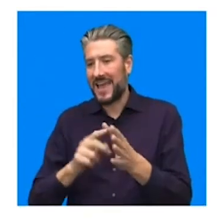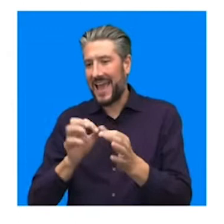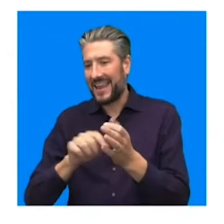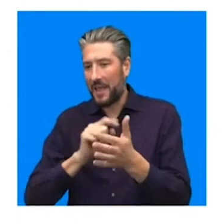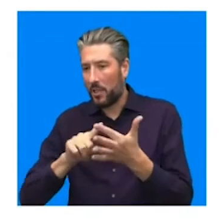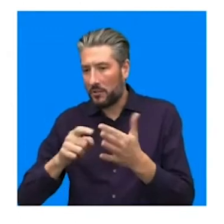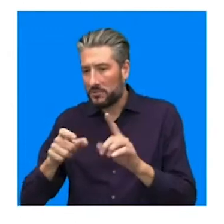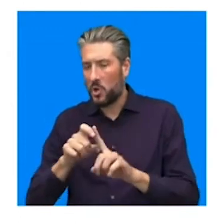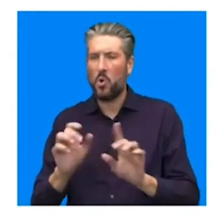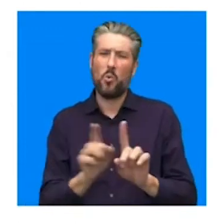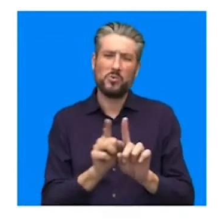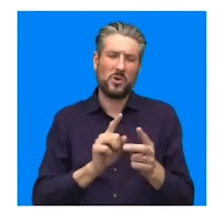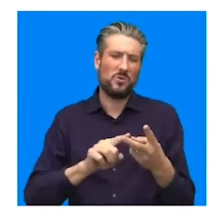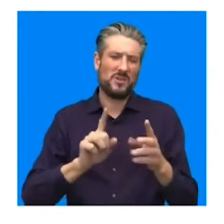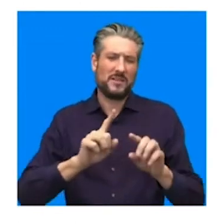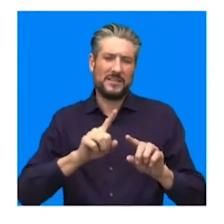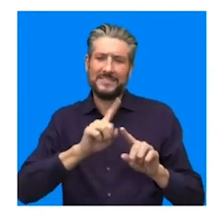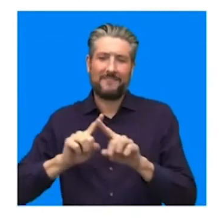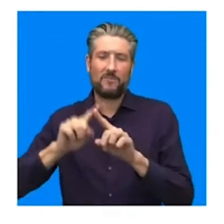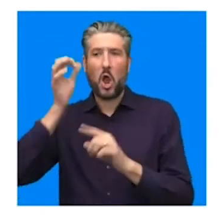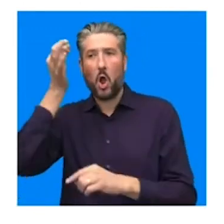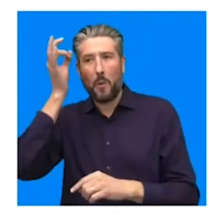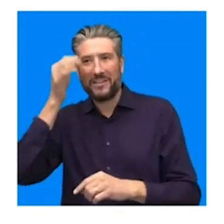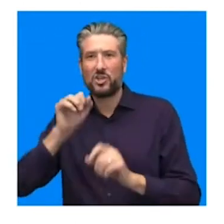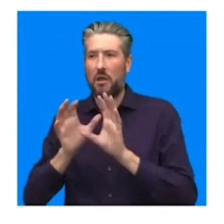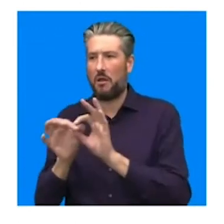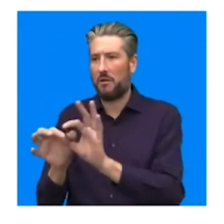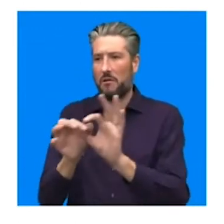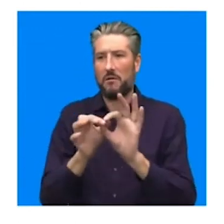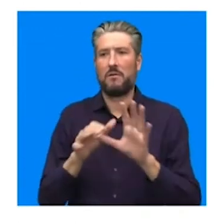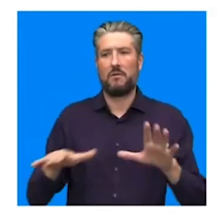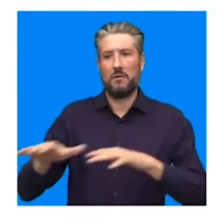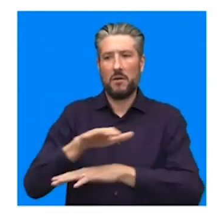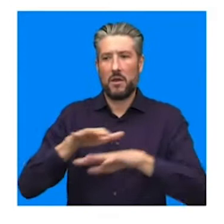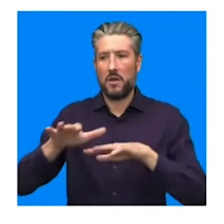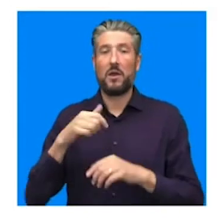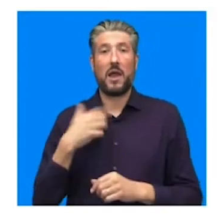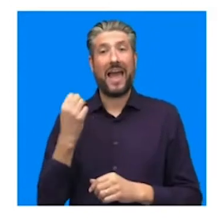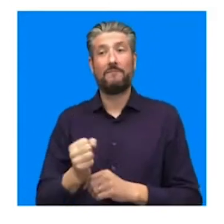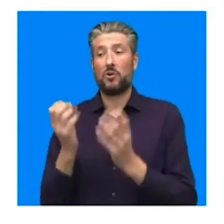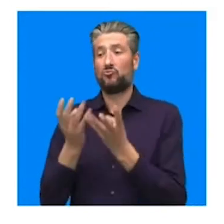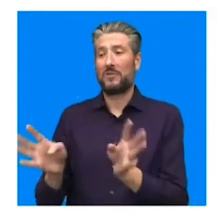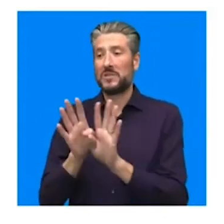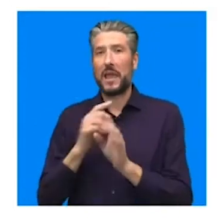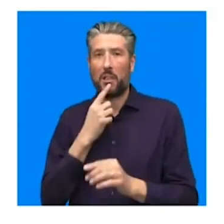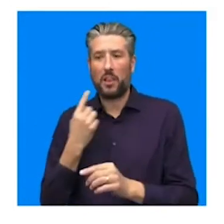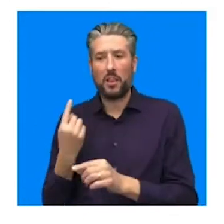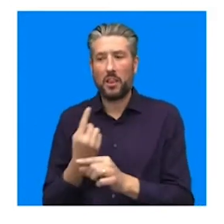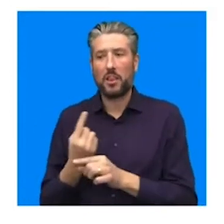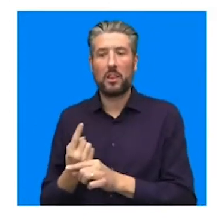York, and we even partnered with AbilityNet early on in the process to do a roundtable discussion focus group in London.